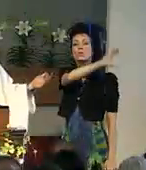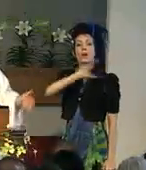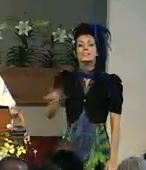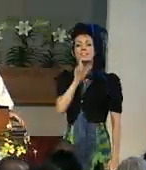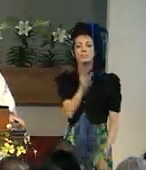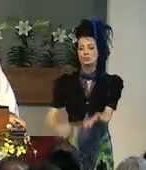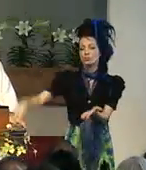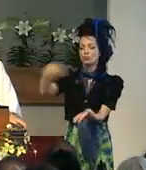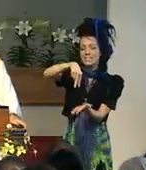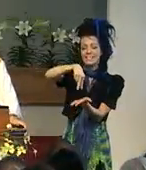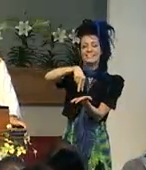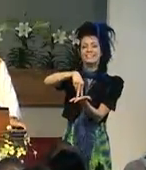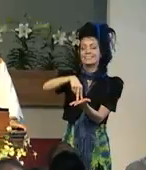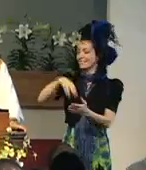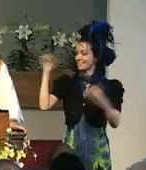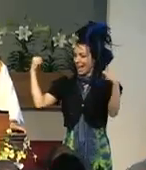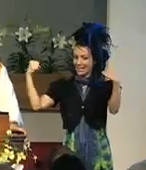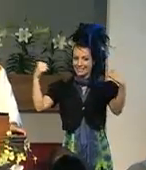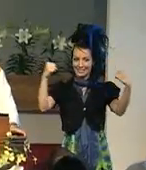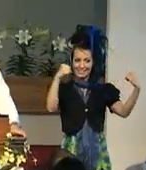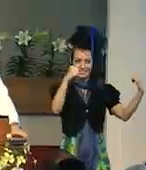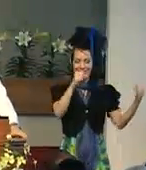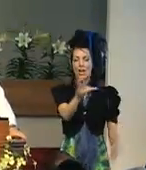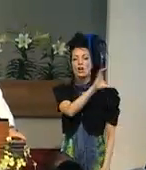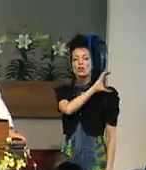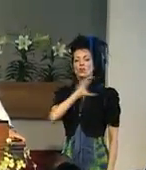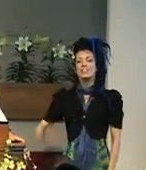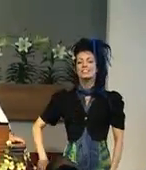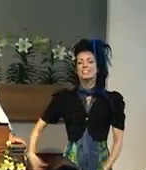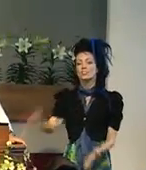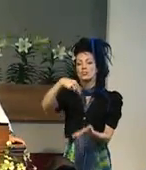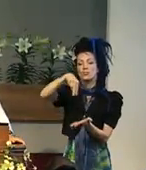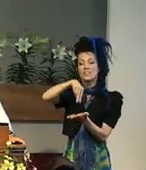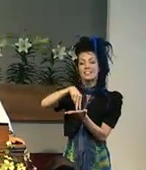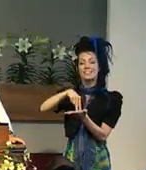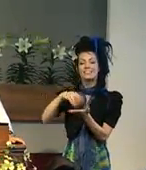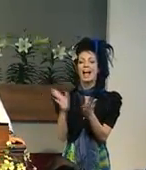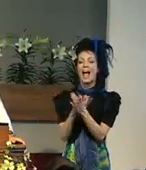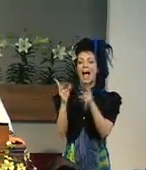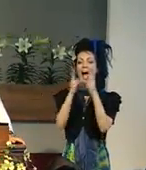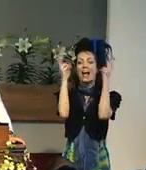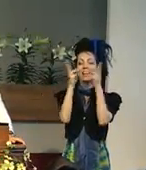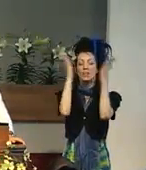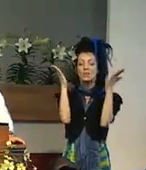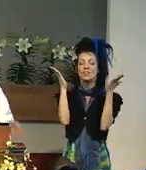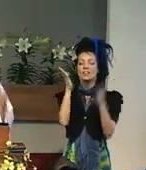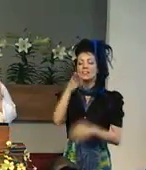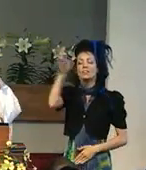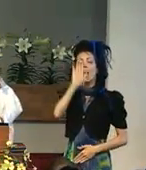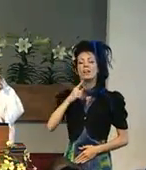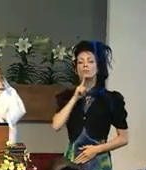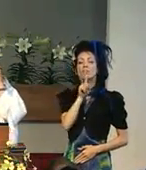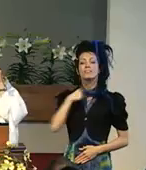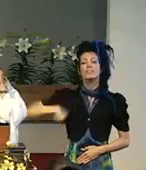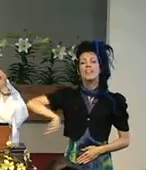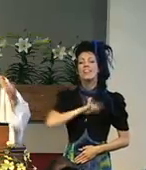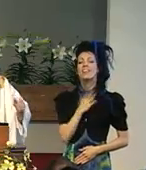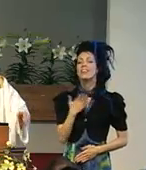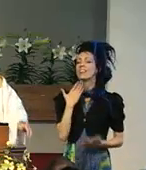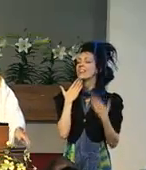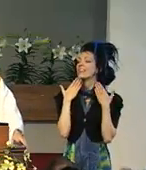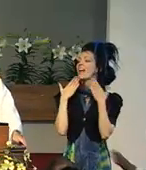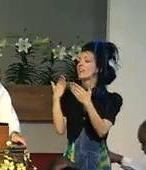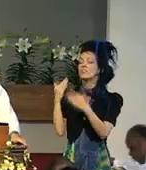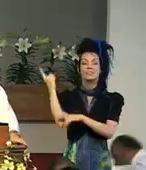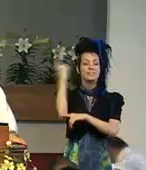is risen. Christ is risen. Hallelujah. God, we are so thankful for this day. It's a day of praise. It's